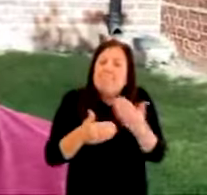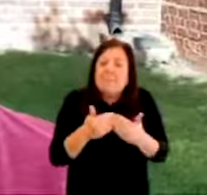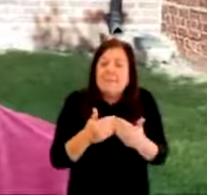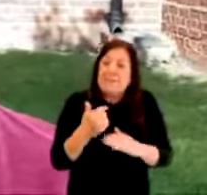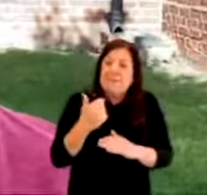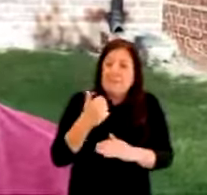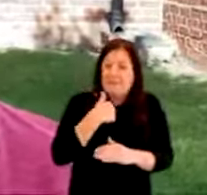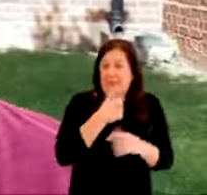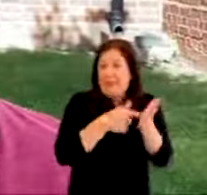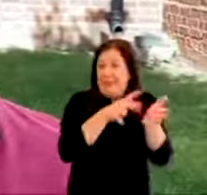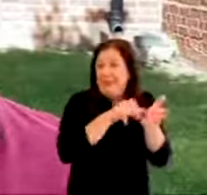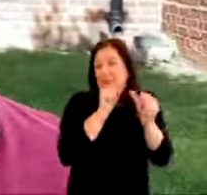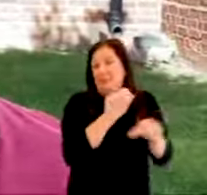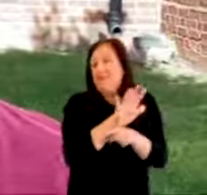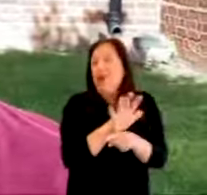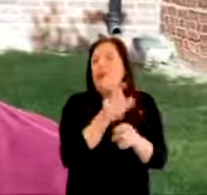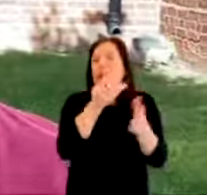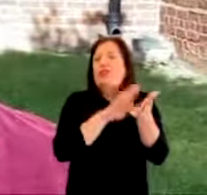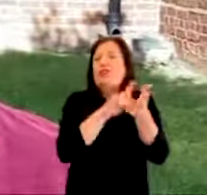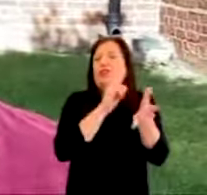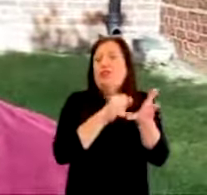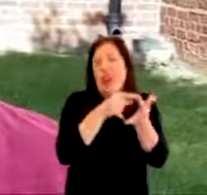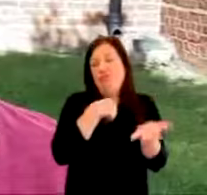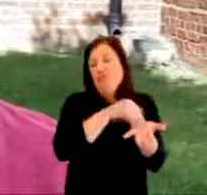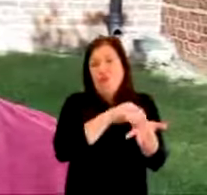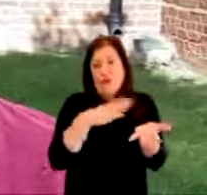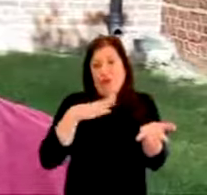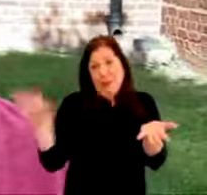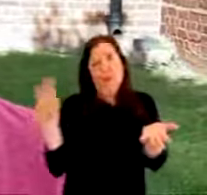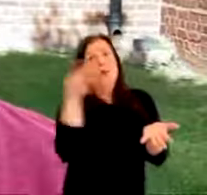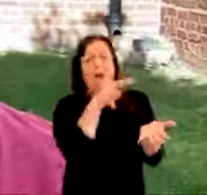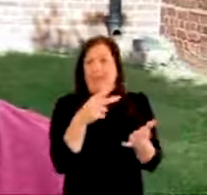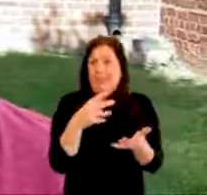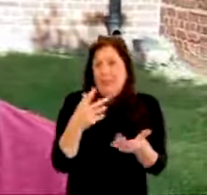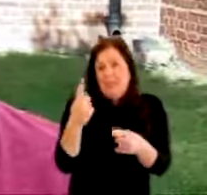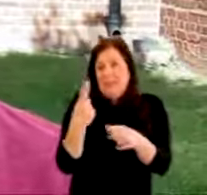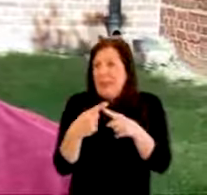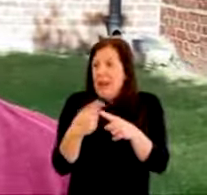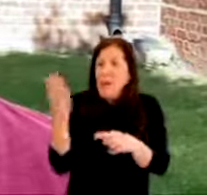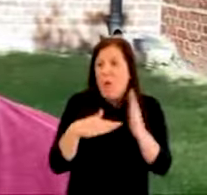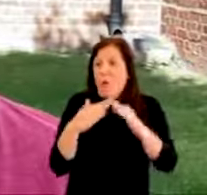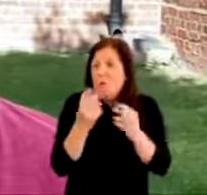the chase for you, so better come home or run out of space.